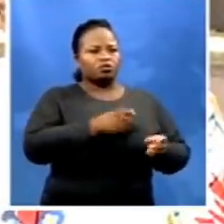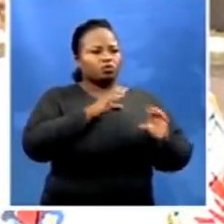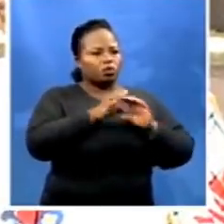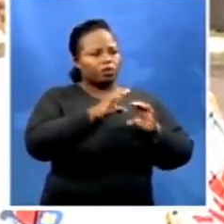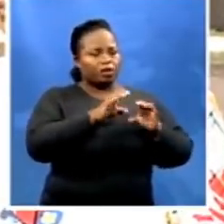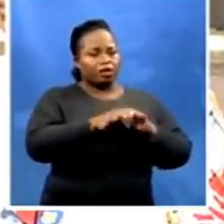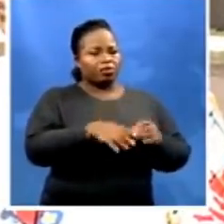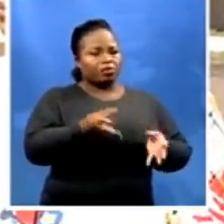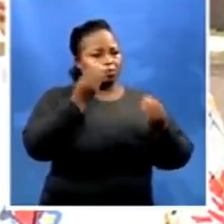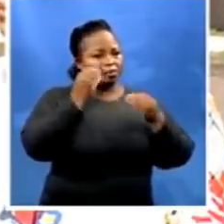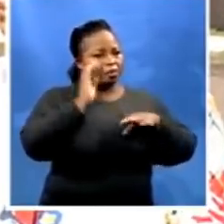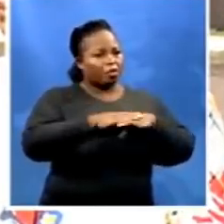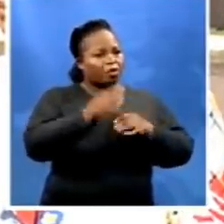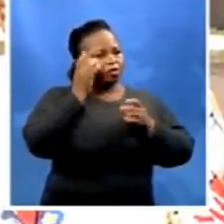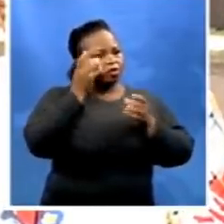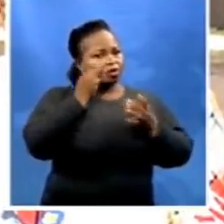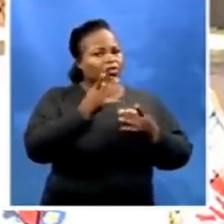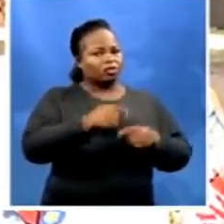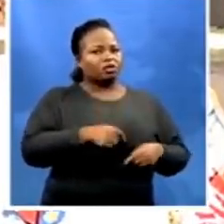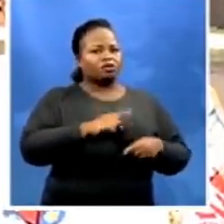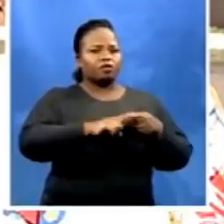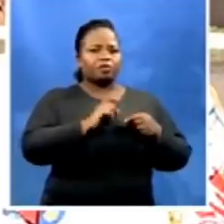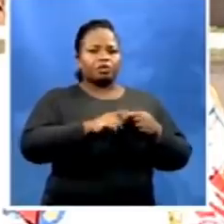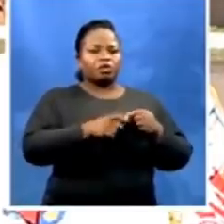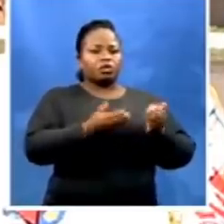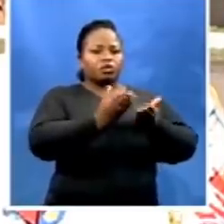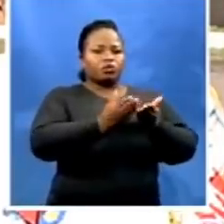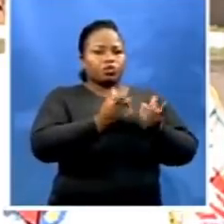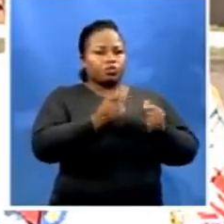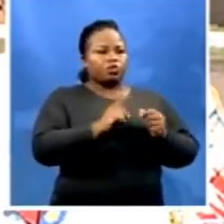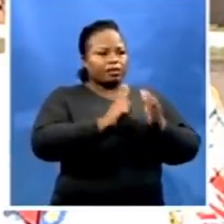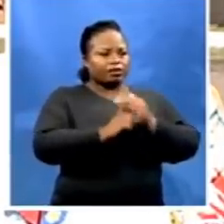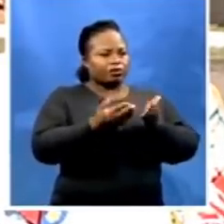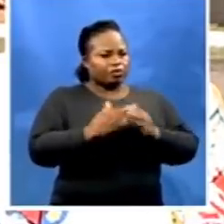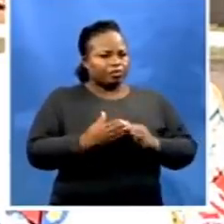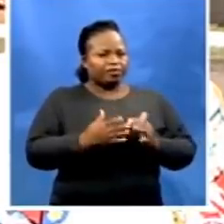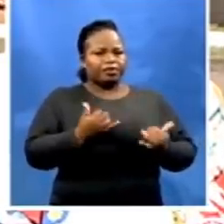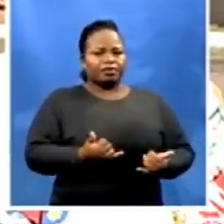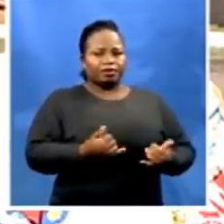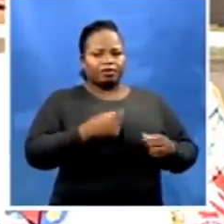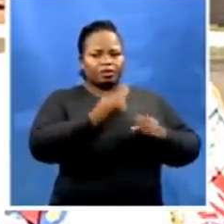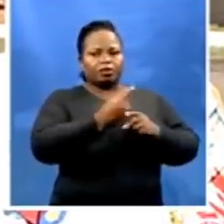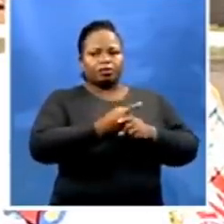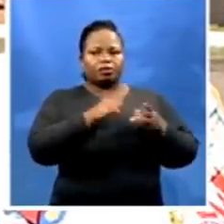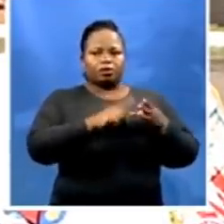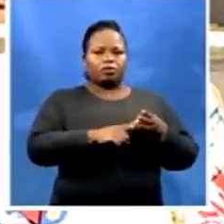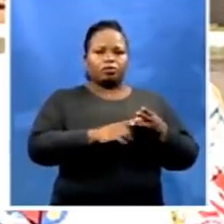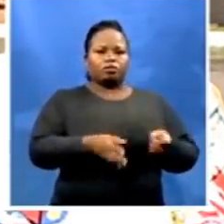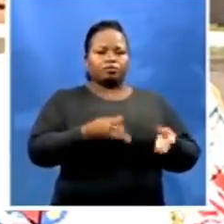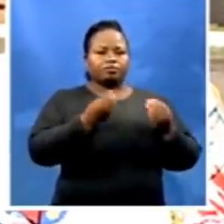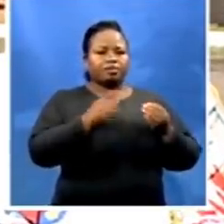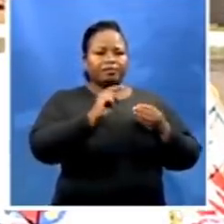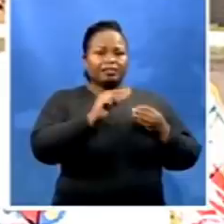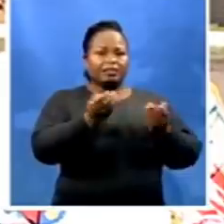information about the school is trickling into the community and parents are finding out that the school was vandalized. But with regards to